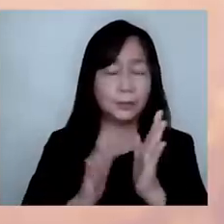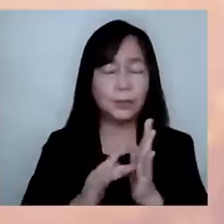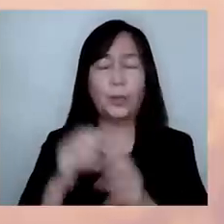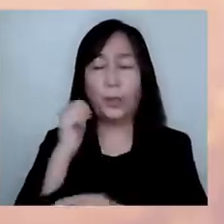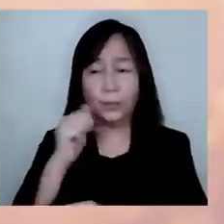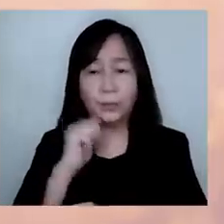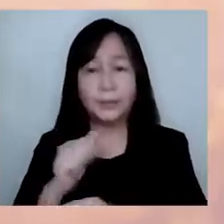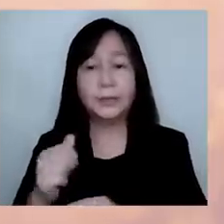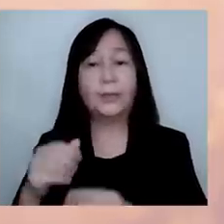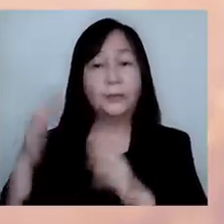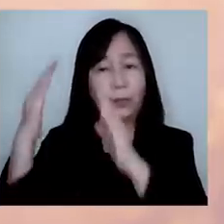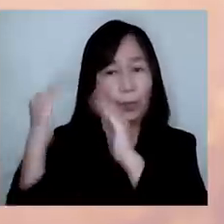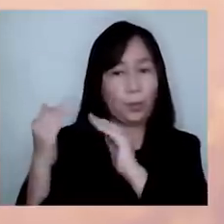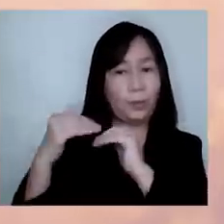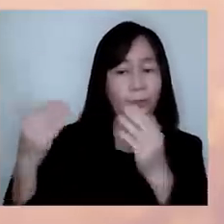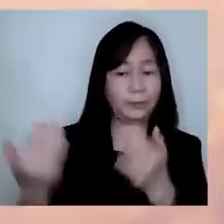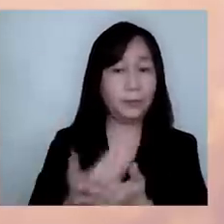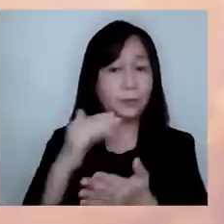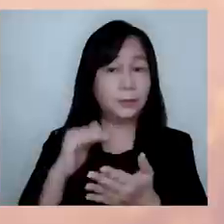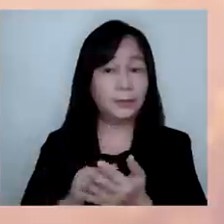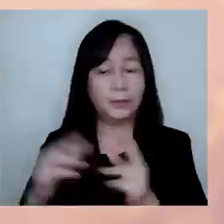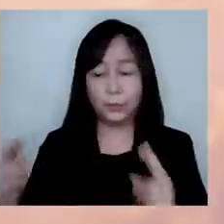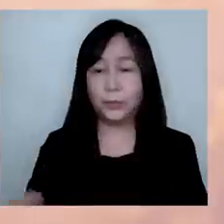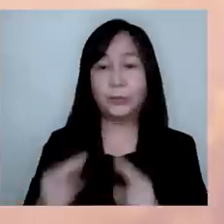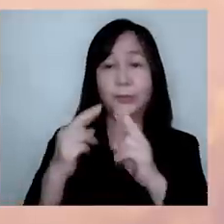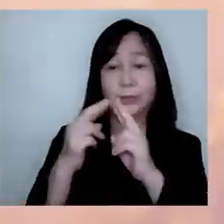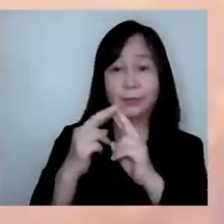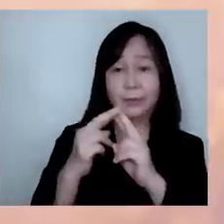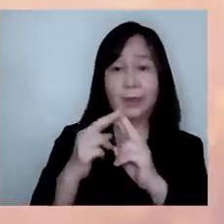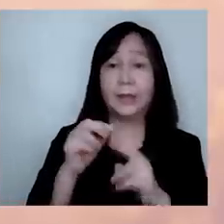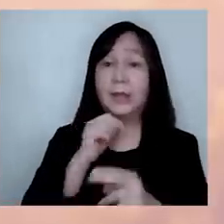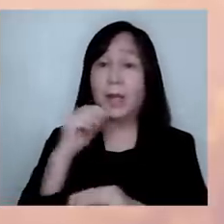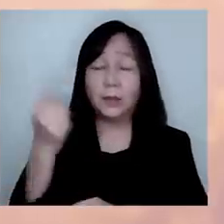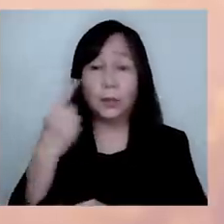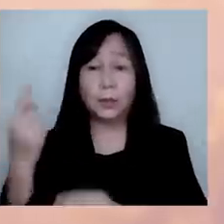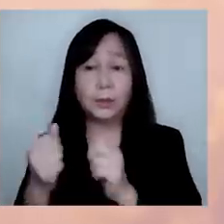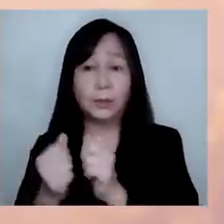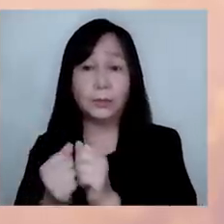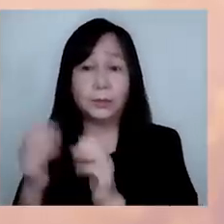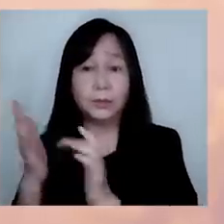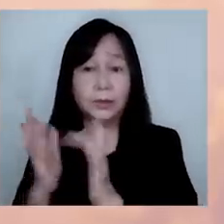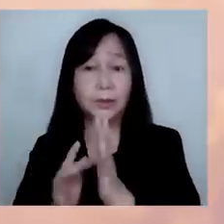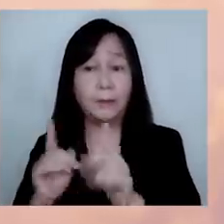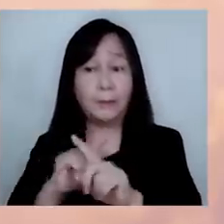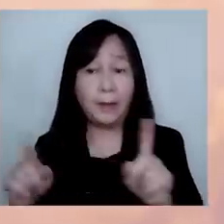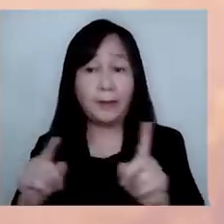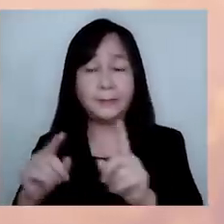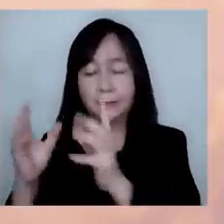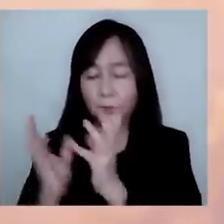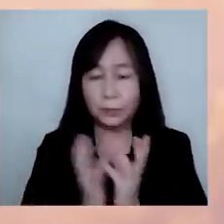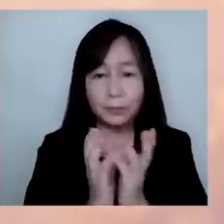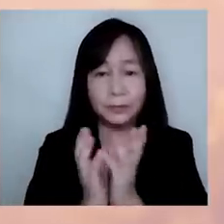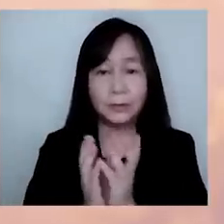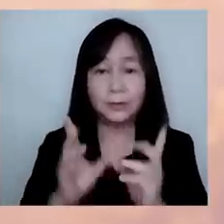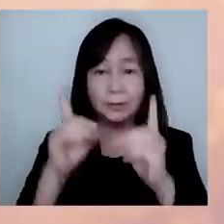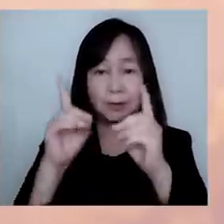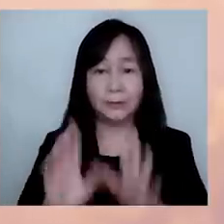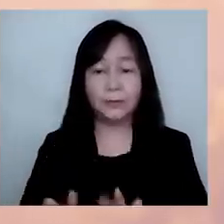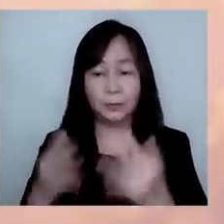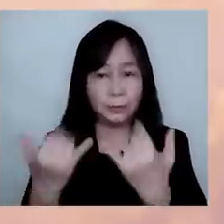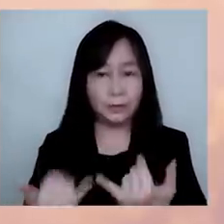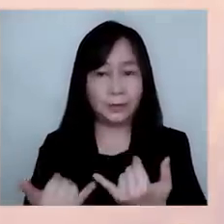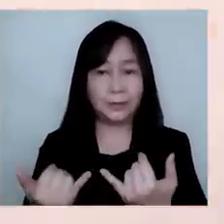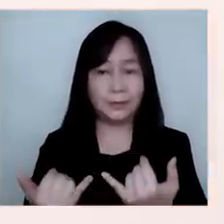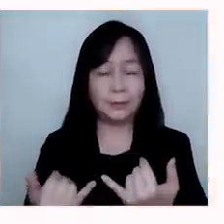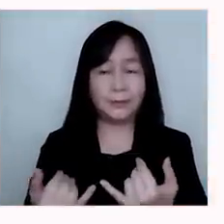renewal and reunion not only with him but also in the community of disciples today the